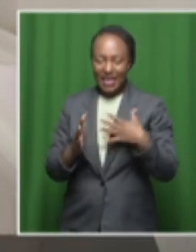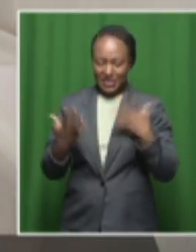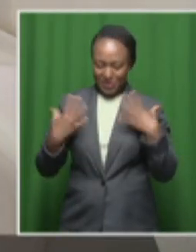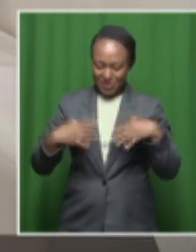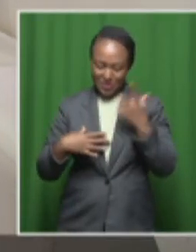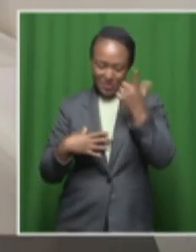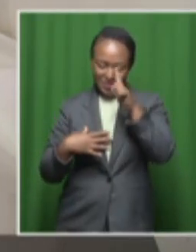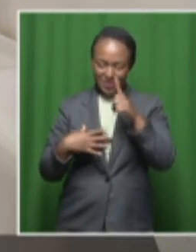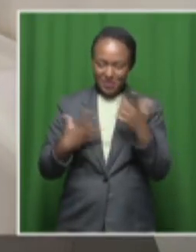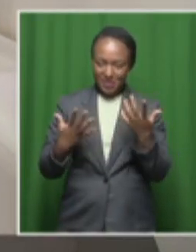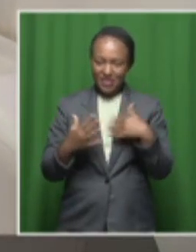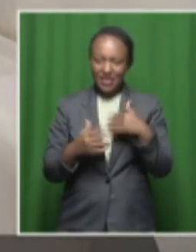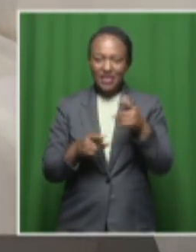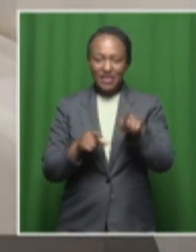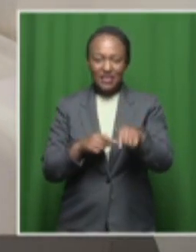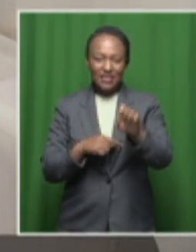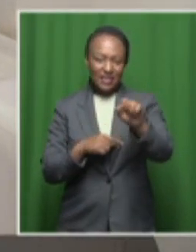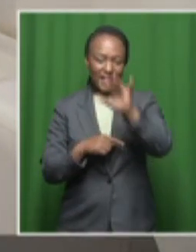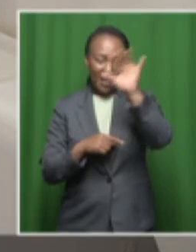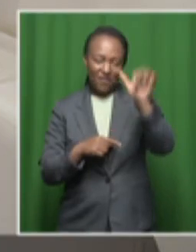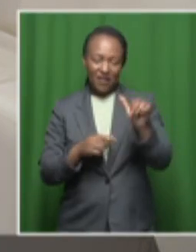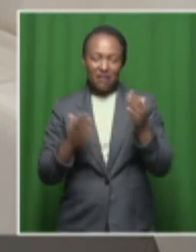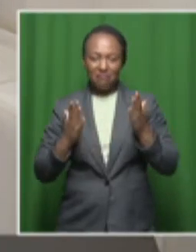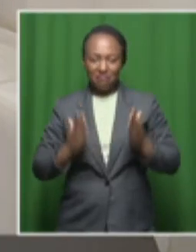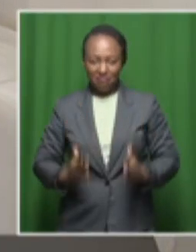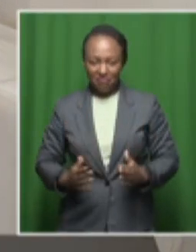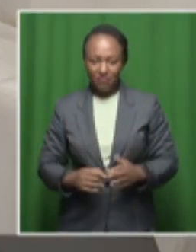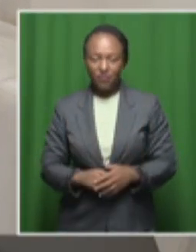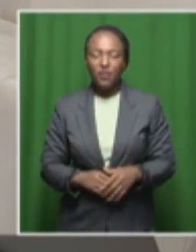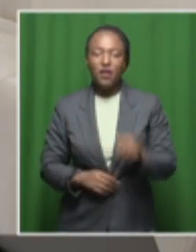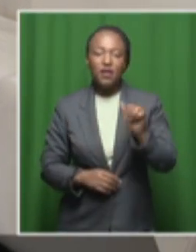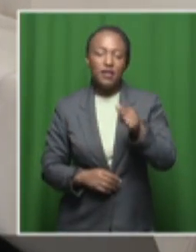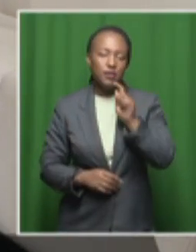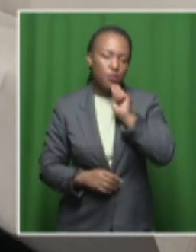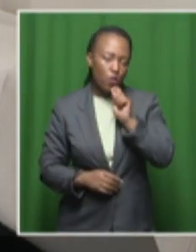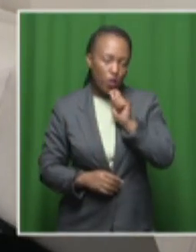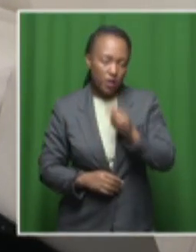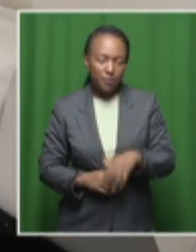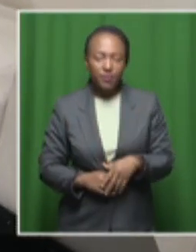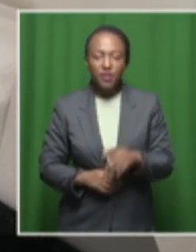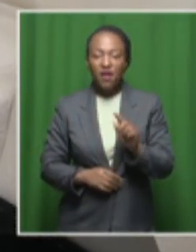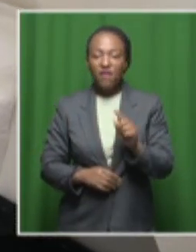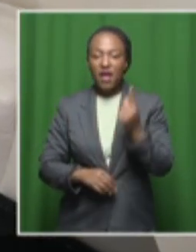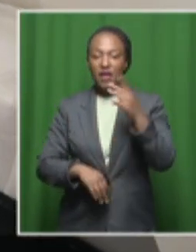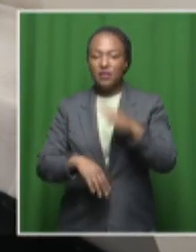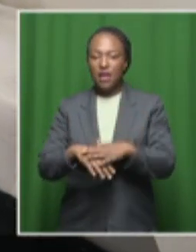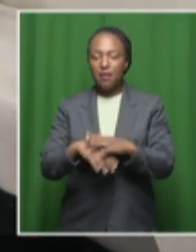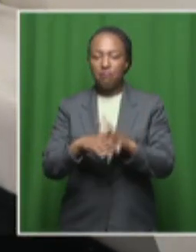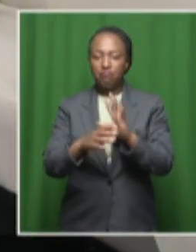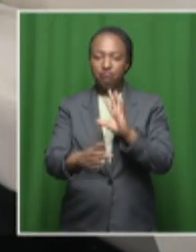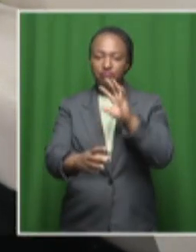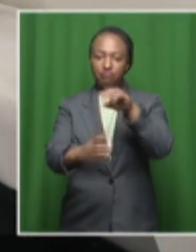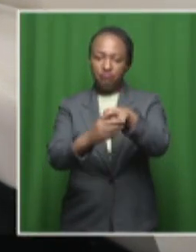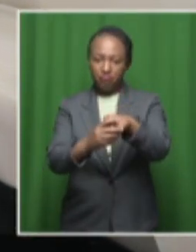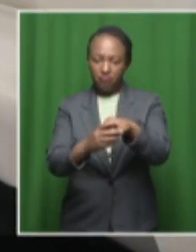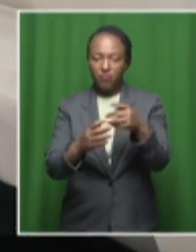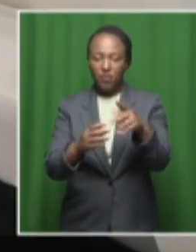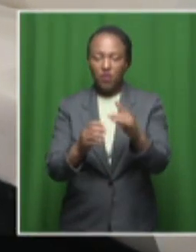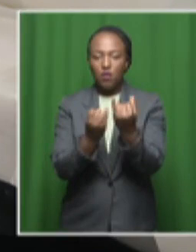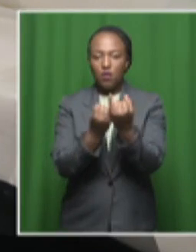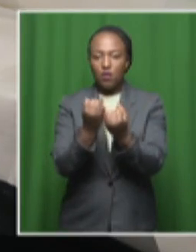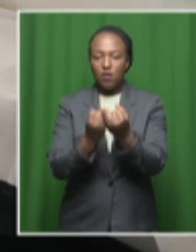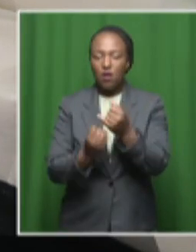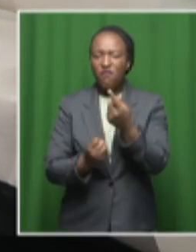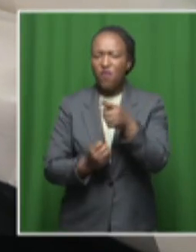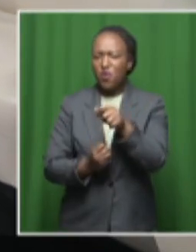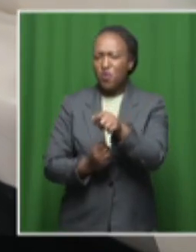Thank you. And extremely South African. Good morning. Now, this is the first time that you guys are getting involved with the race. Tell us what for you was the